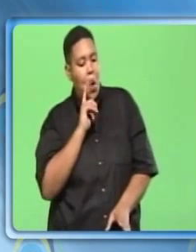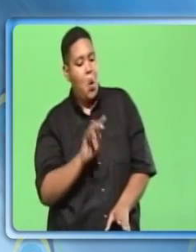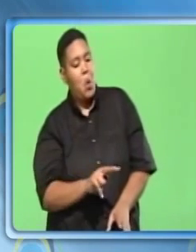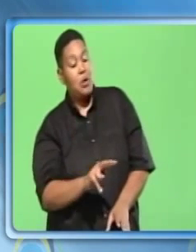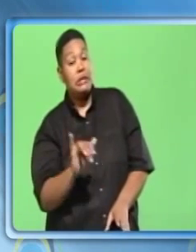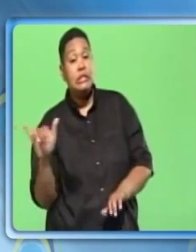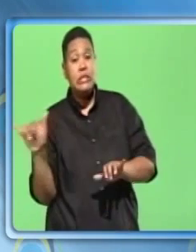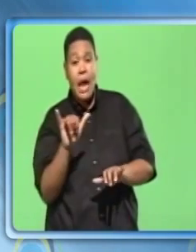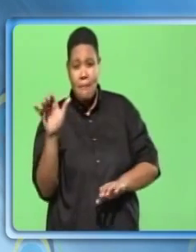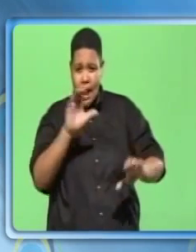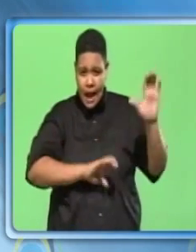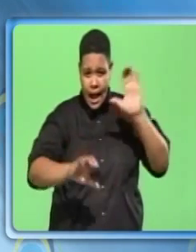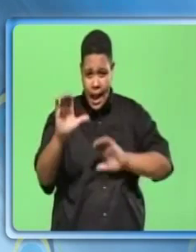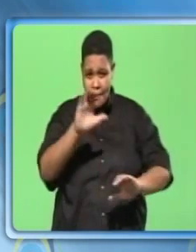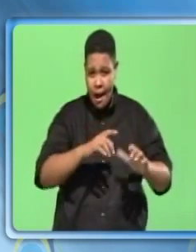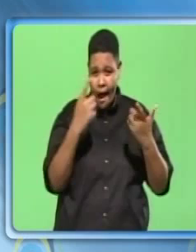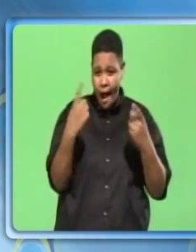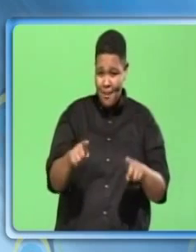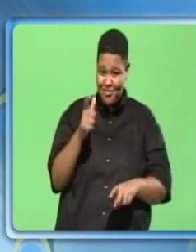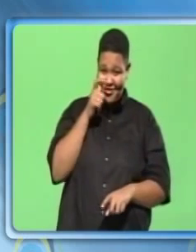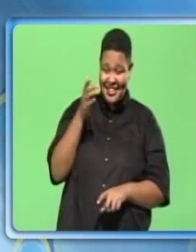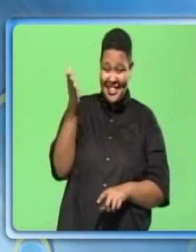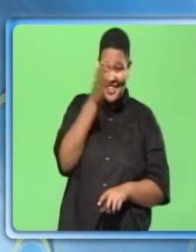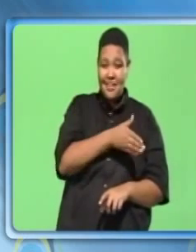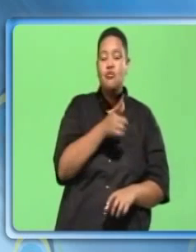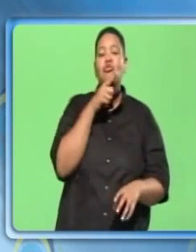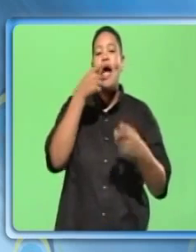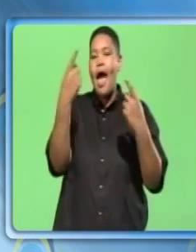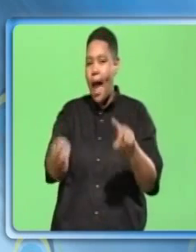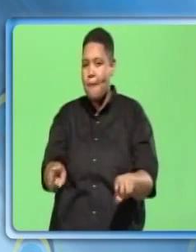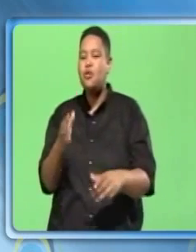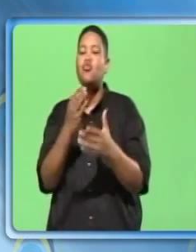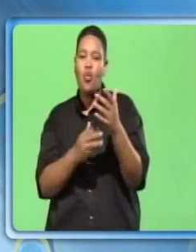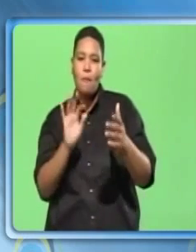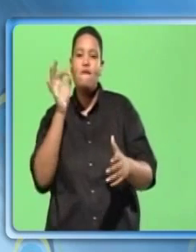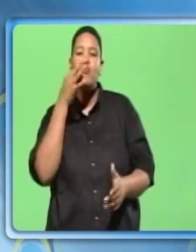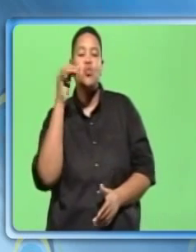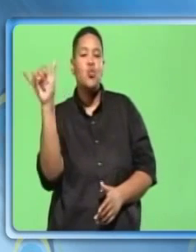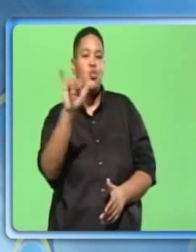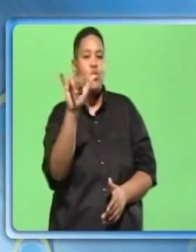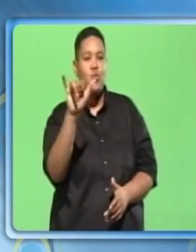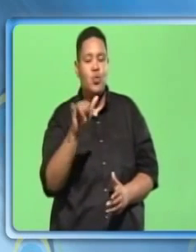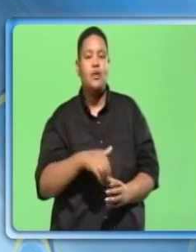that was mentioned in the previous shot also occurs in certain fruits.